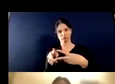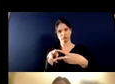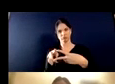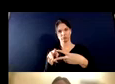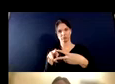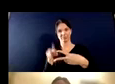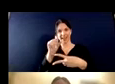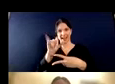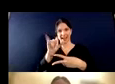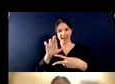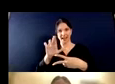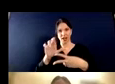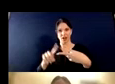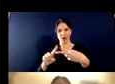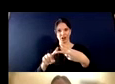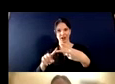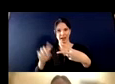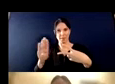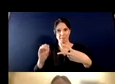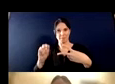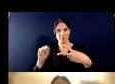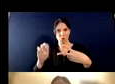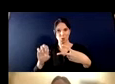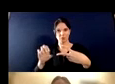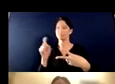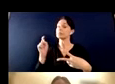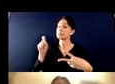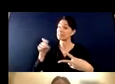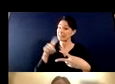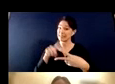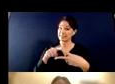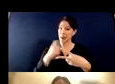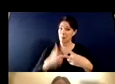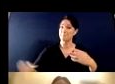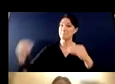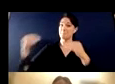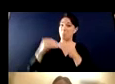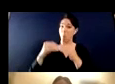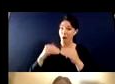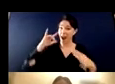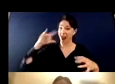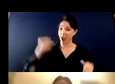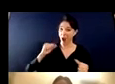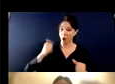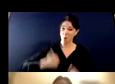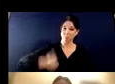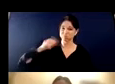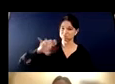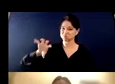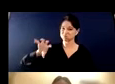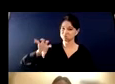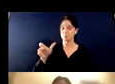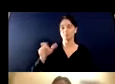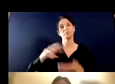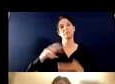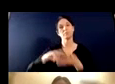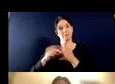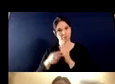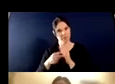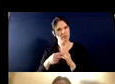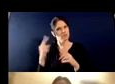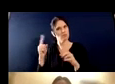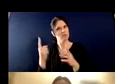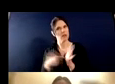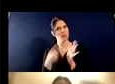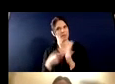they needed sound to be louder when it was presented via air conduction. It means that there's something blocking the sound